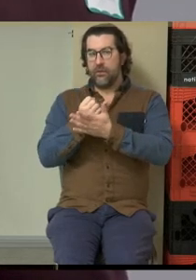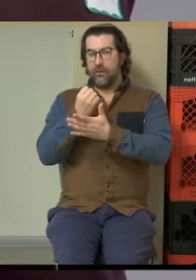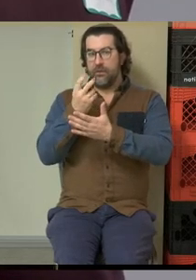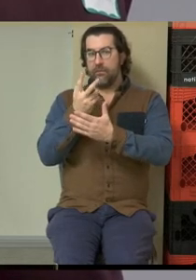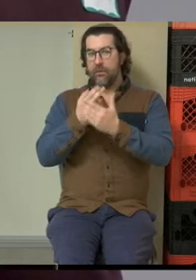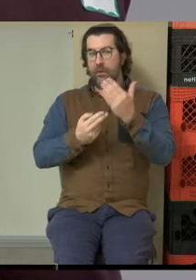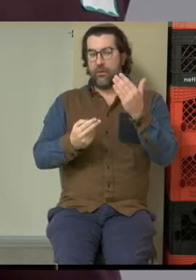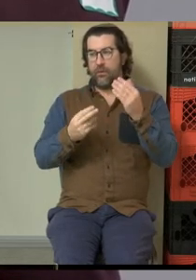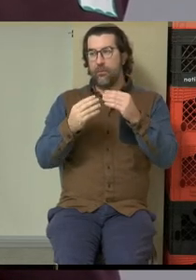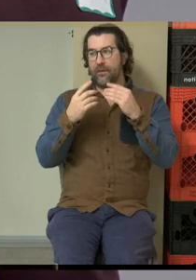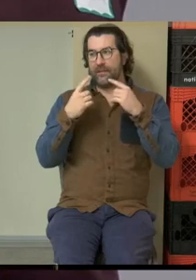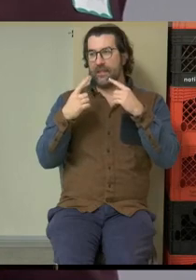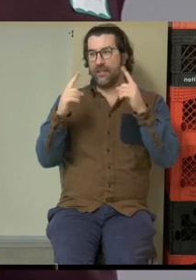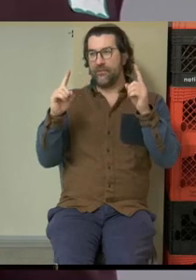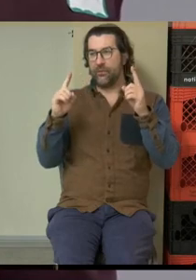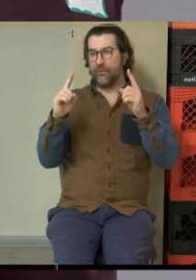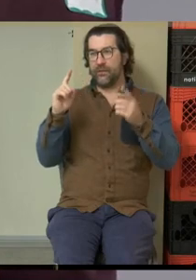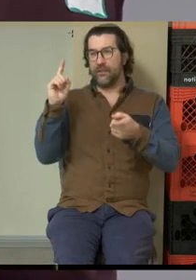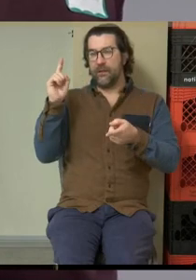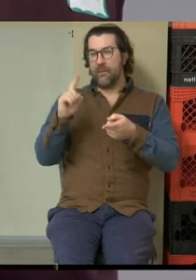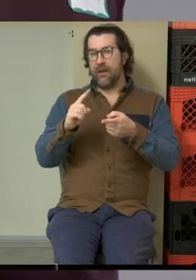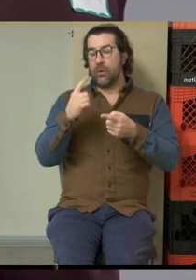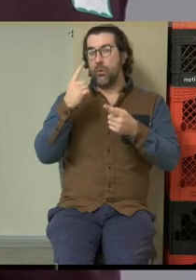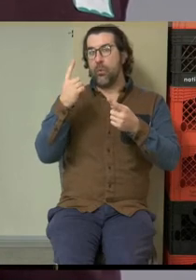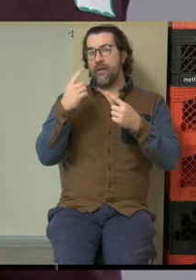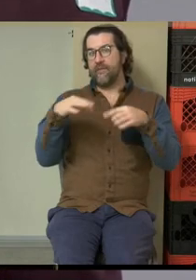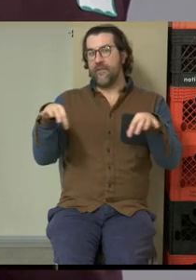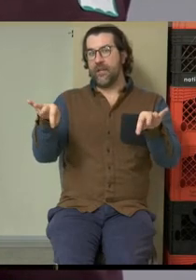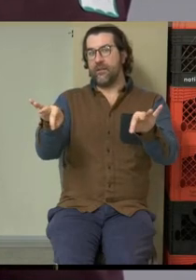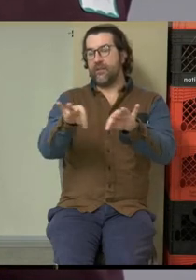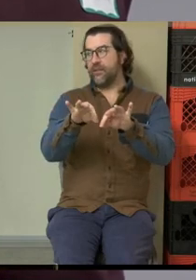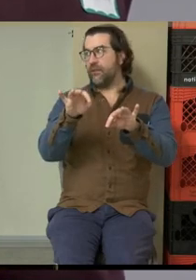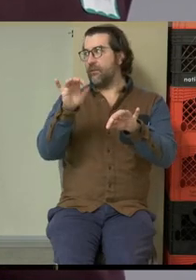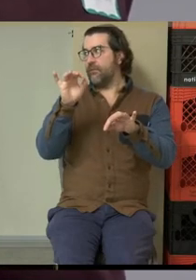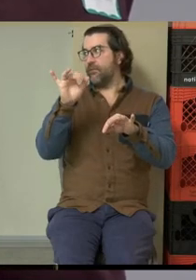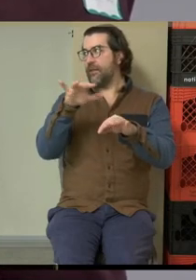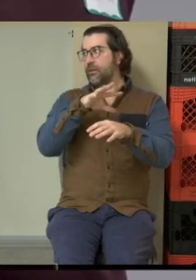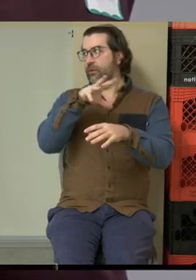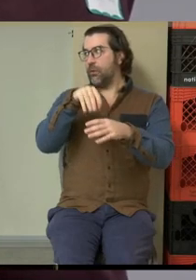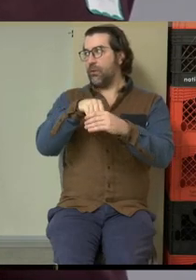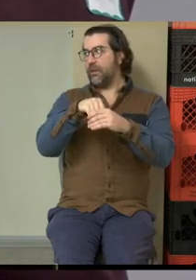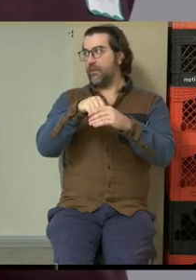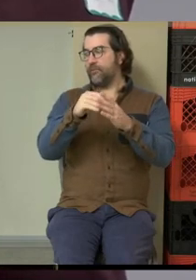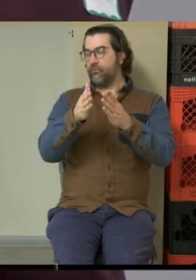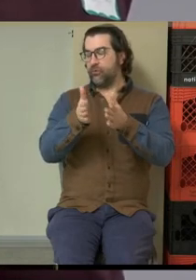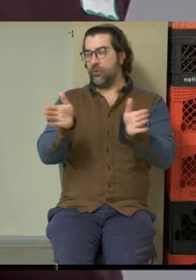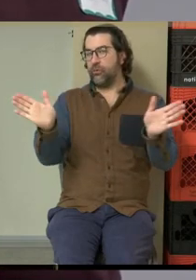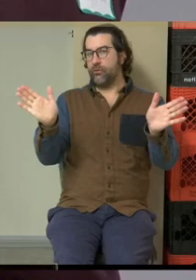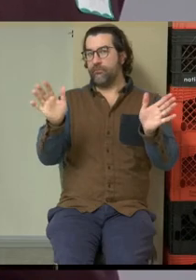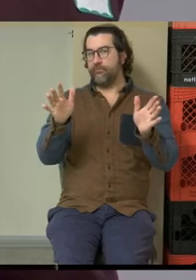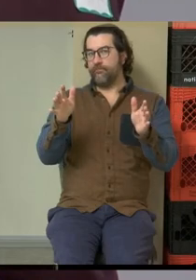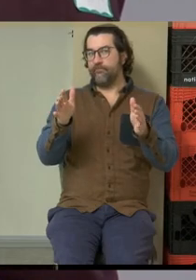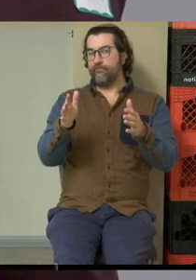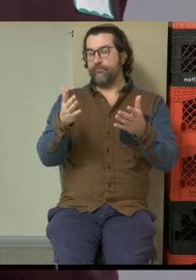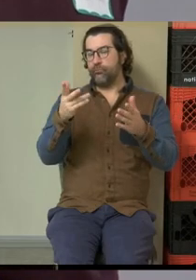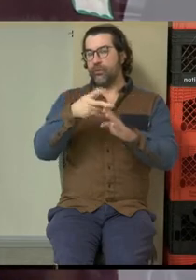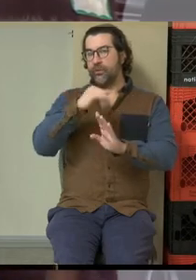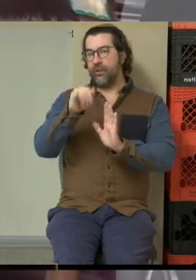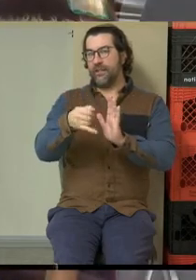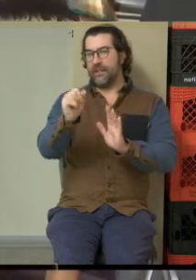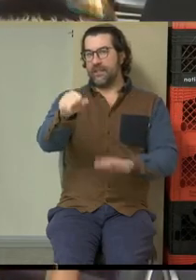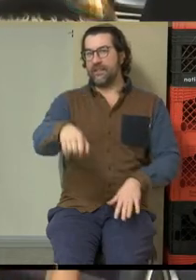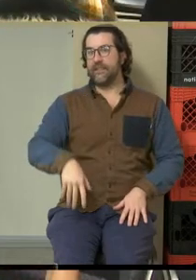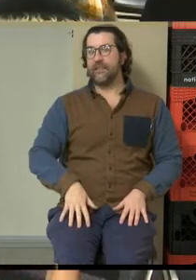more successful in cutting back to one field. So yes, that is included in the overall scope for the project too.